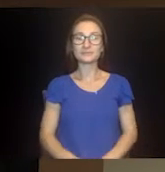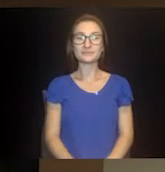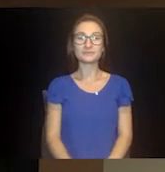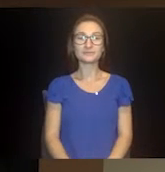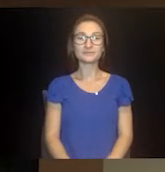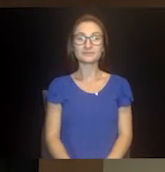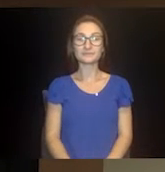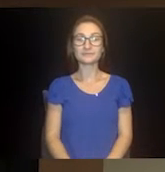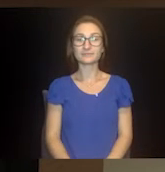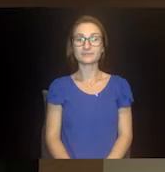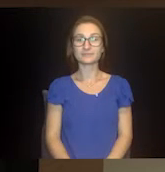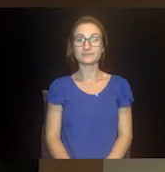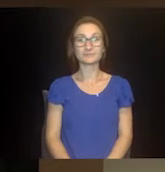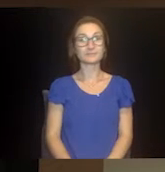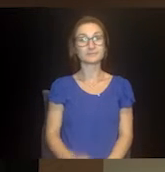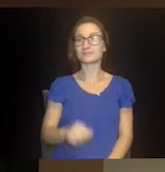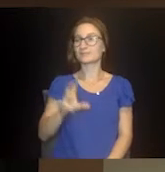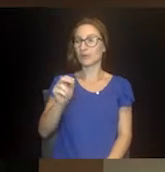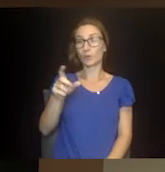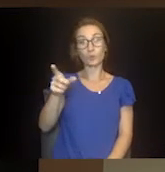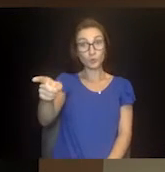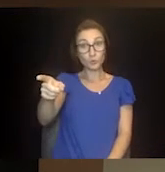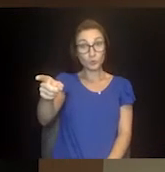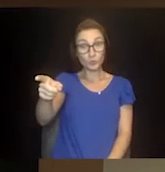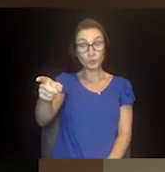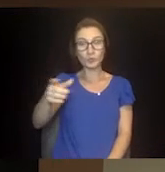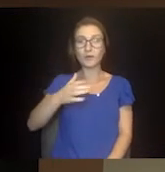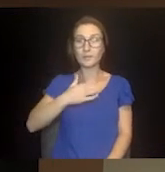have, no, you're